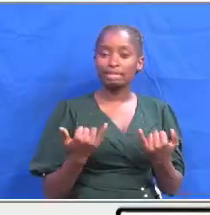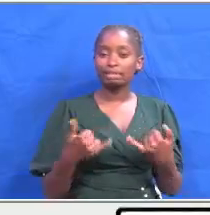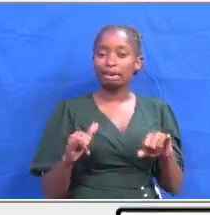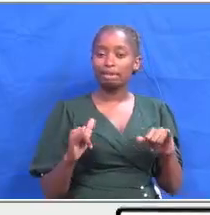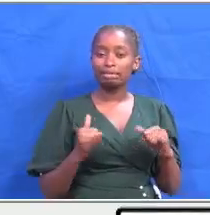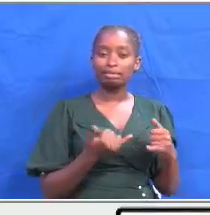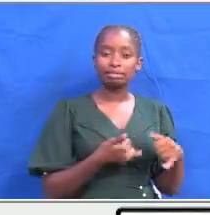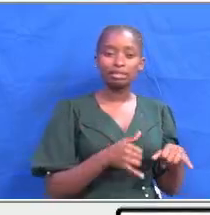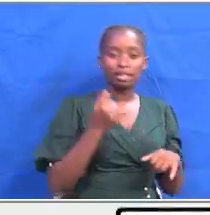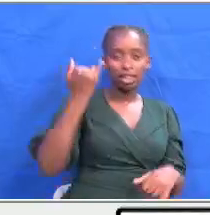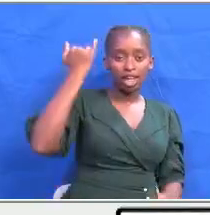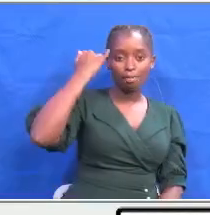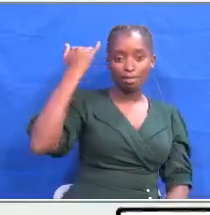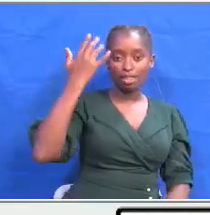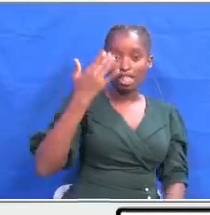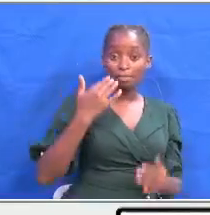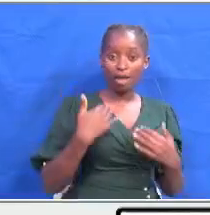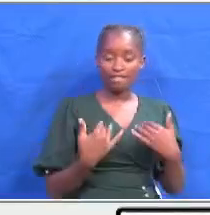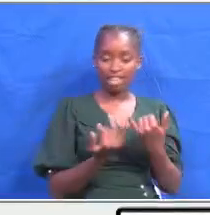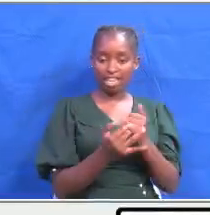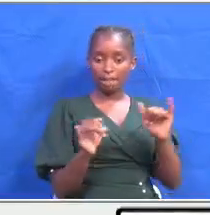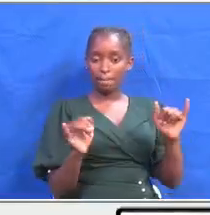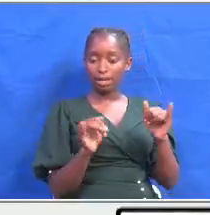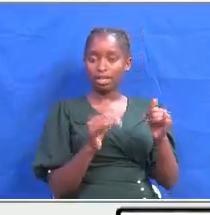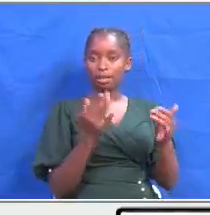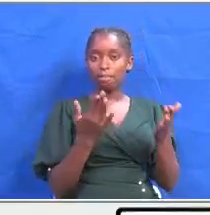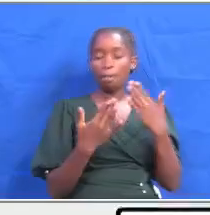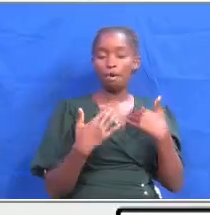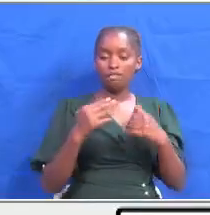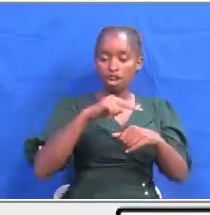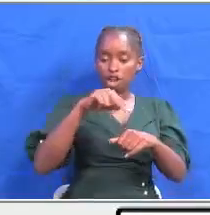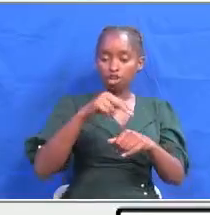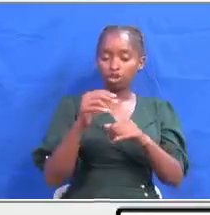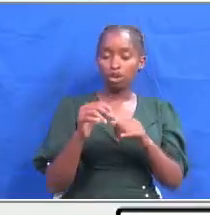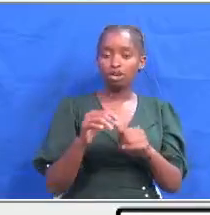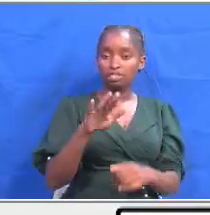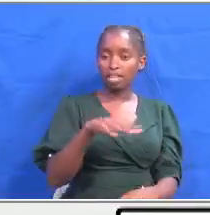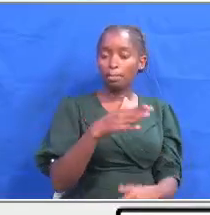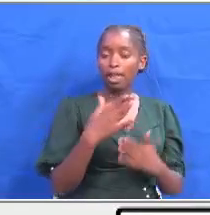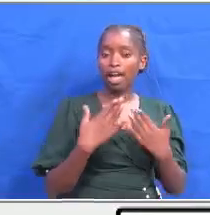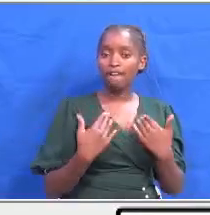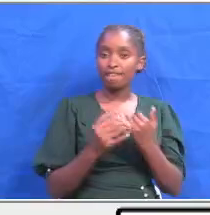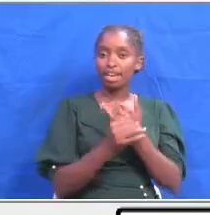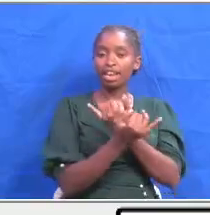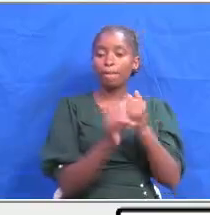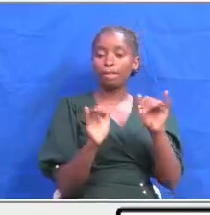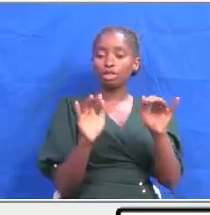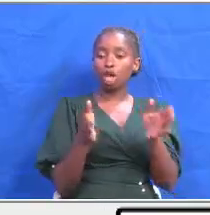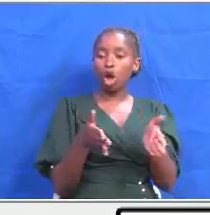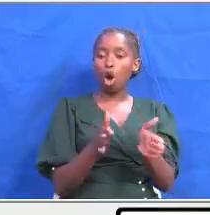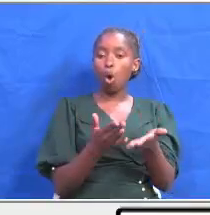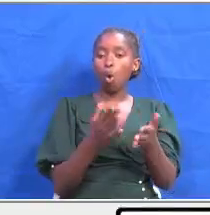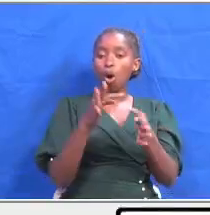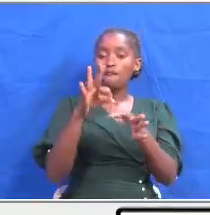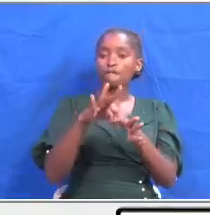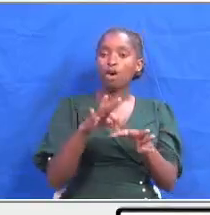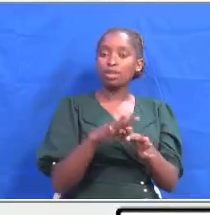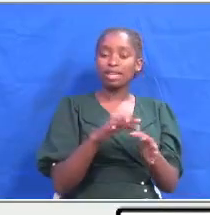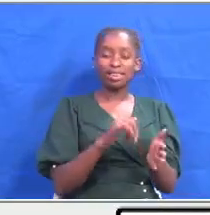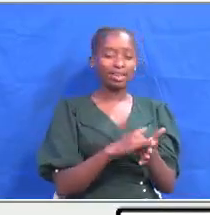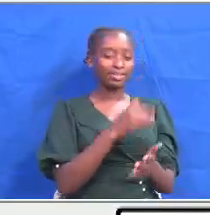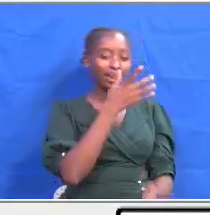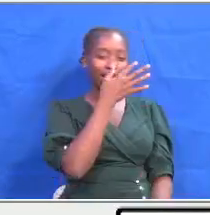actually imagine that they are independent, that the National Assembly was very independent in the way they voted. which is really it's a lie. We all